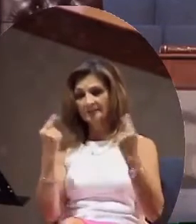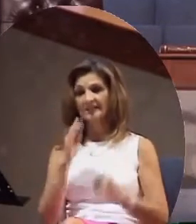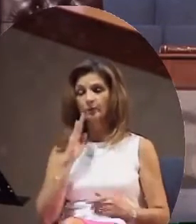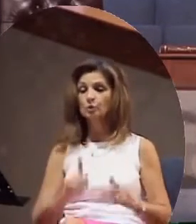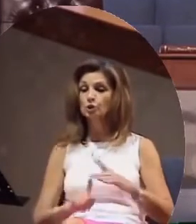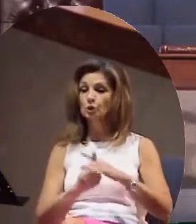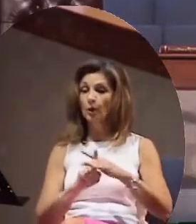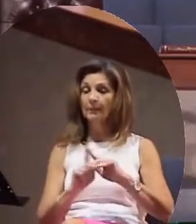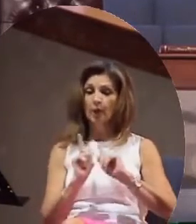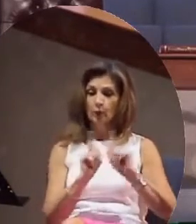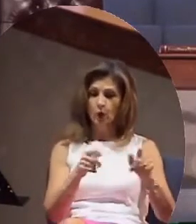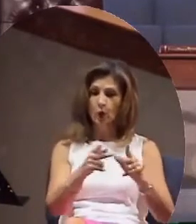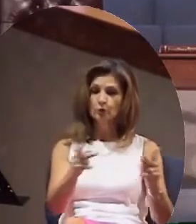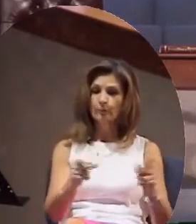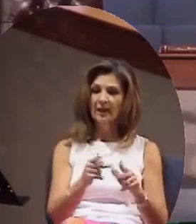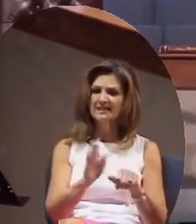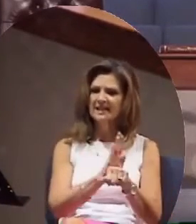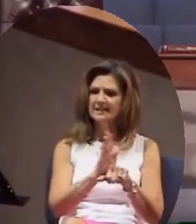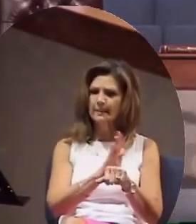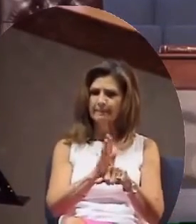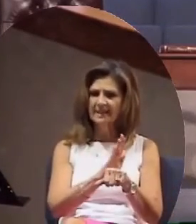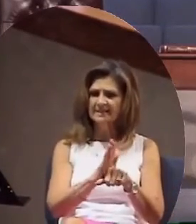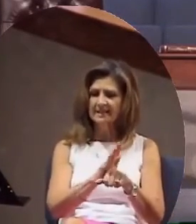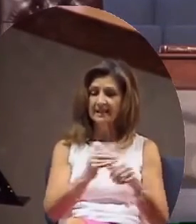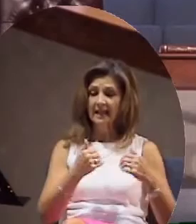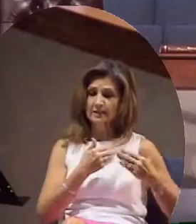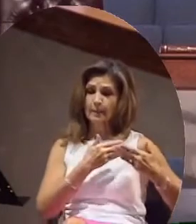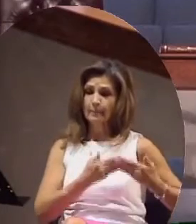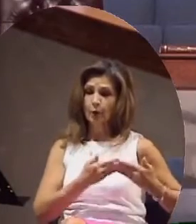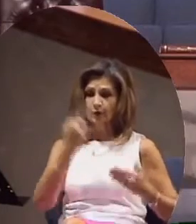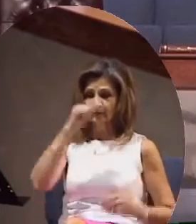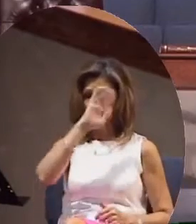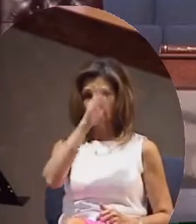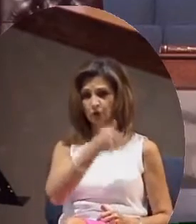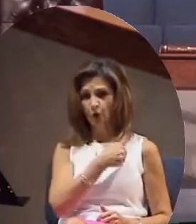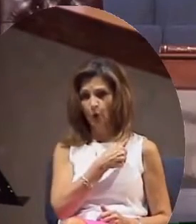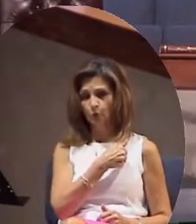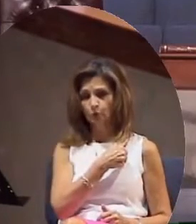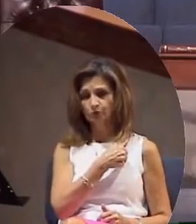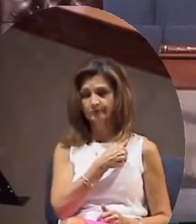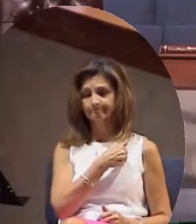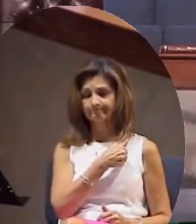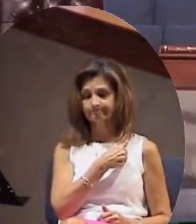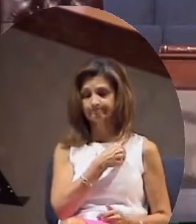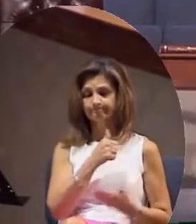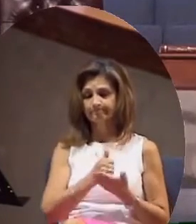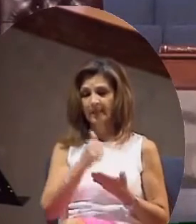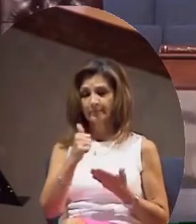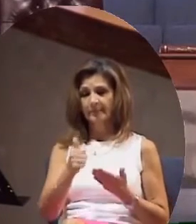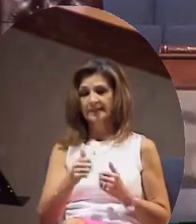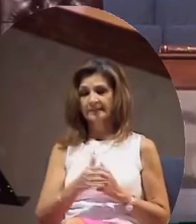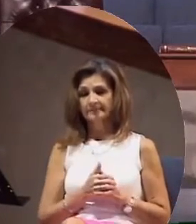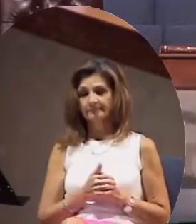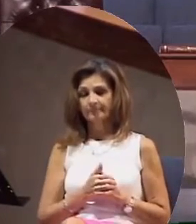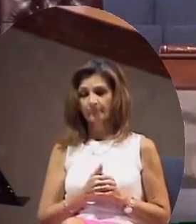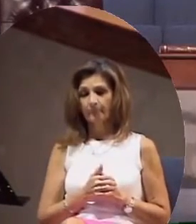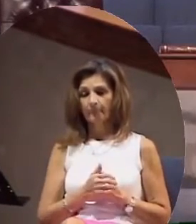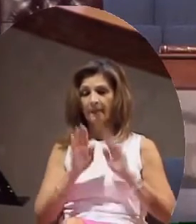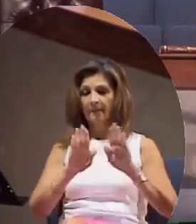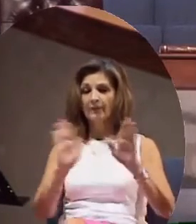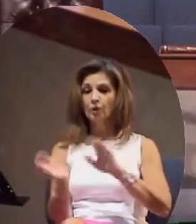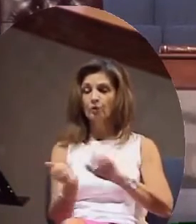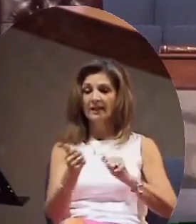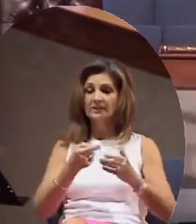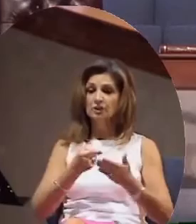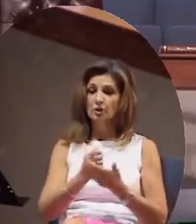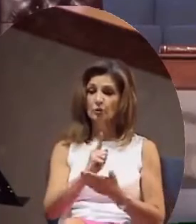he's going to go to a place that's busy and got a burden for souls. Amen. Can I say this? The greatest threat